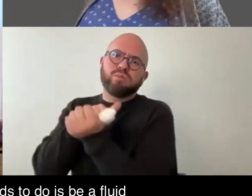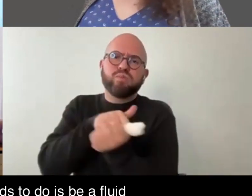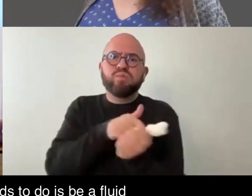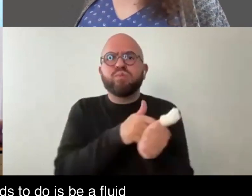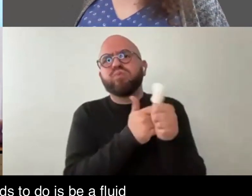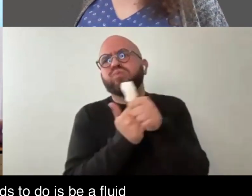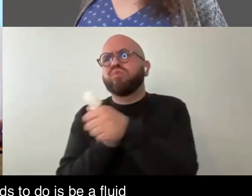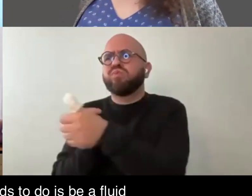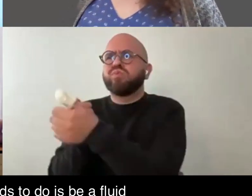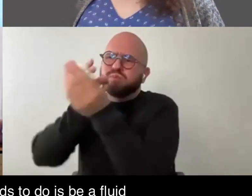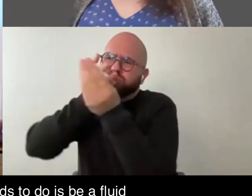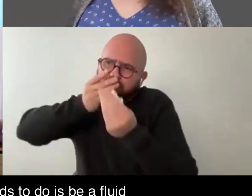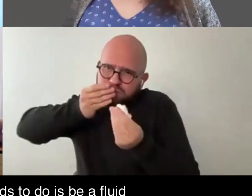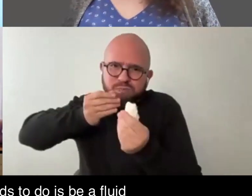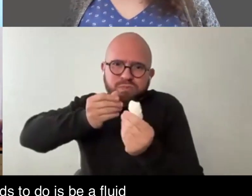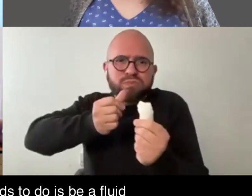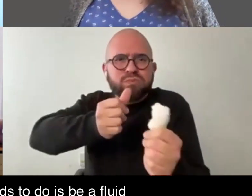speaker.